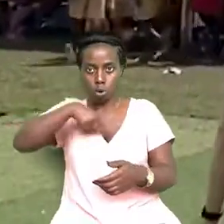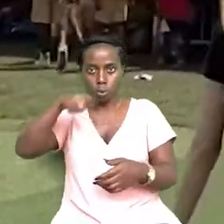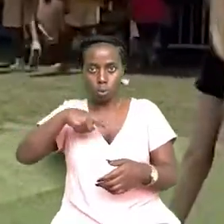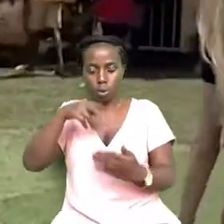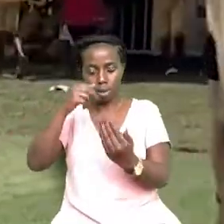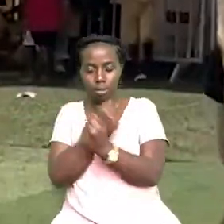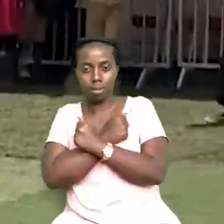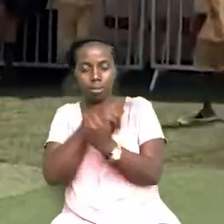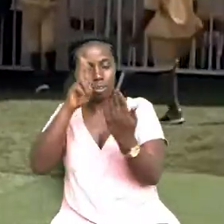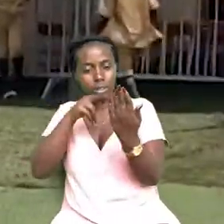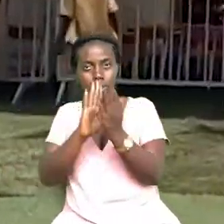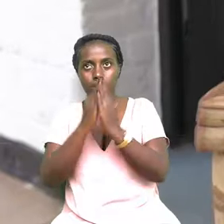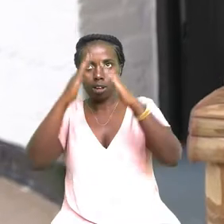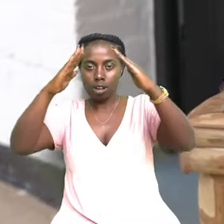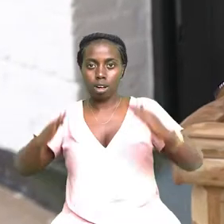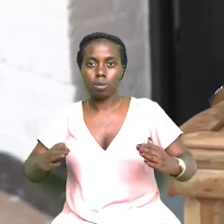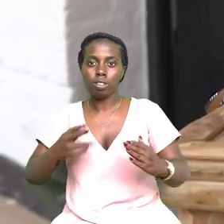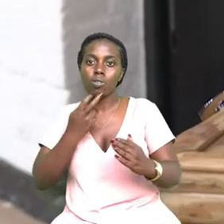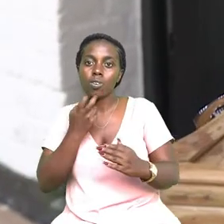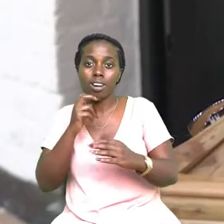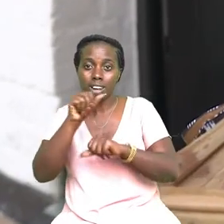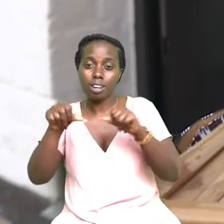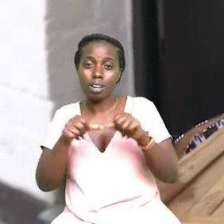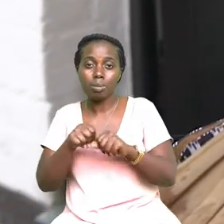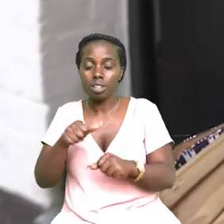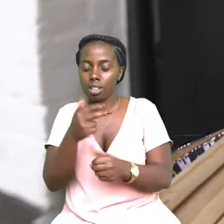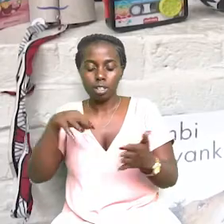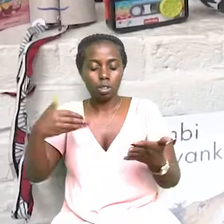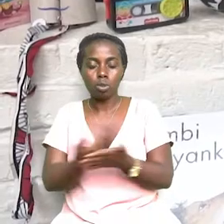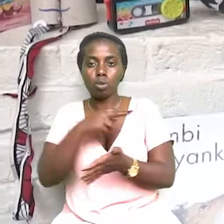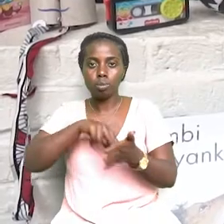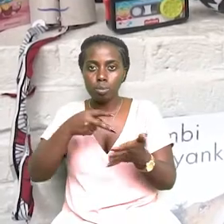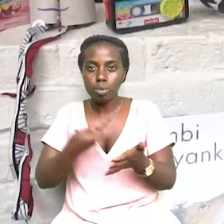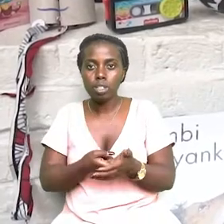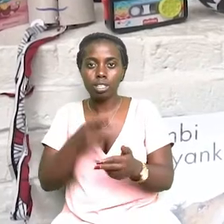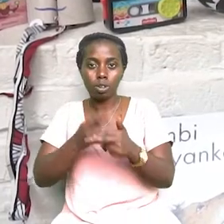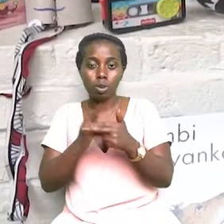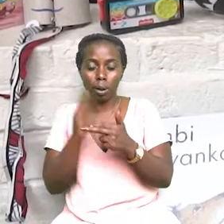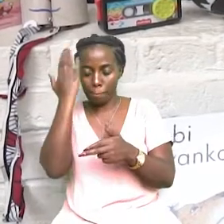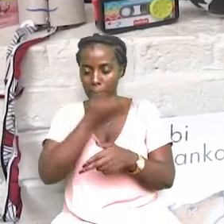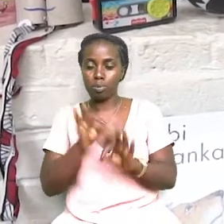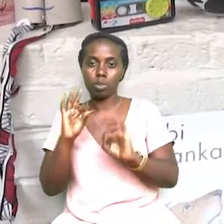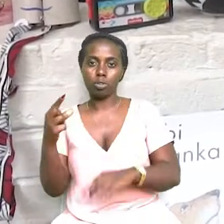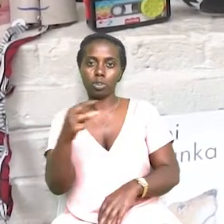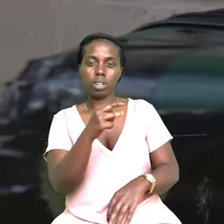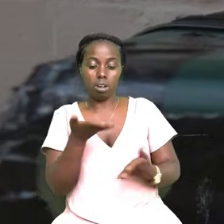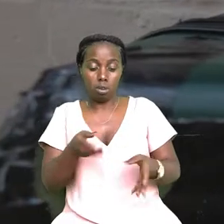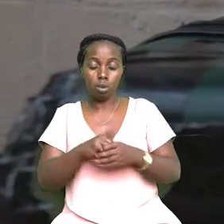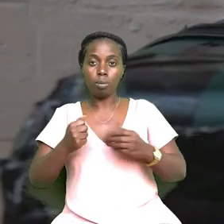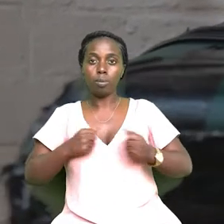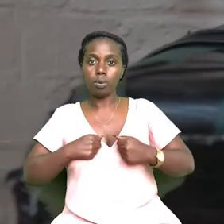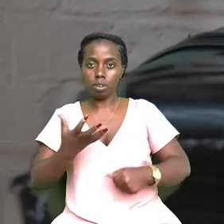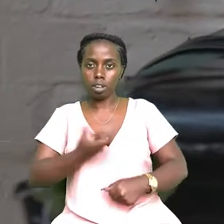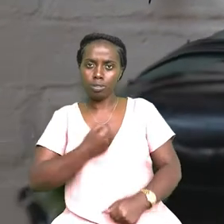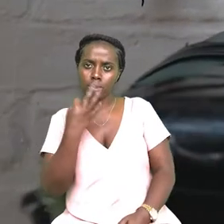animated the children's house and we left behind a pilot project. It's called My Beautiful Guinea. Here in Rwanda, we have a